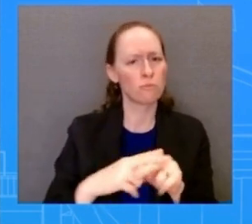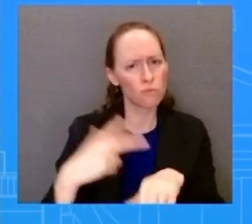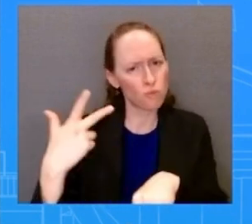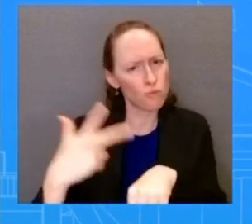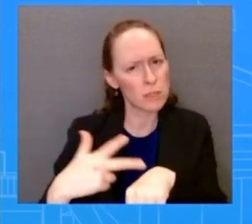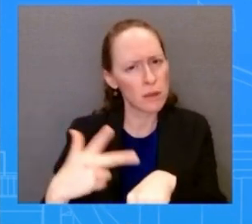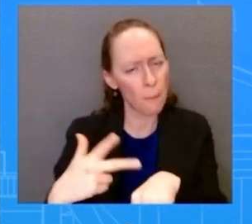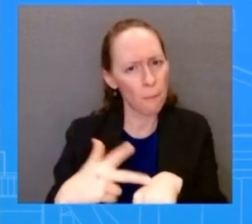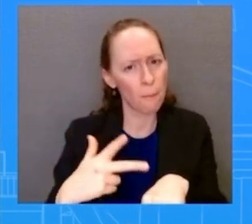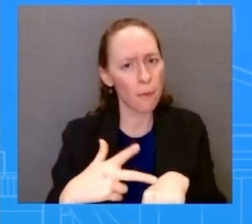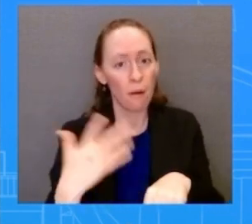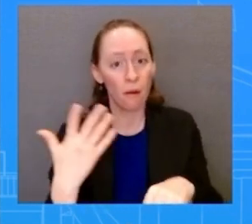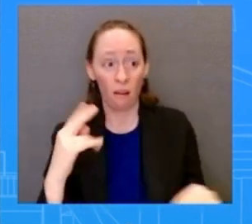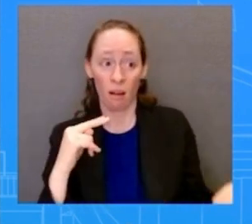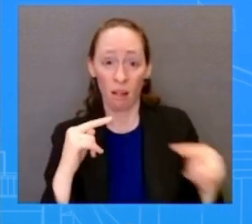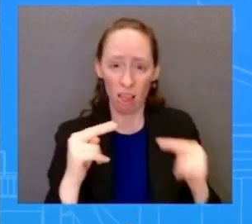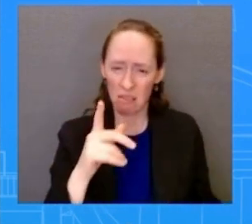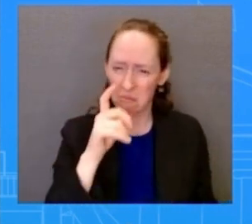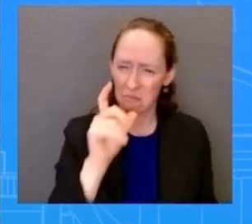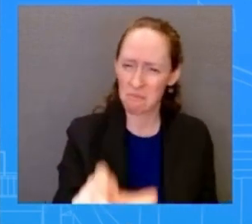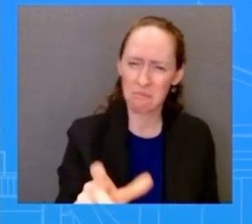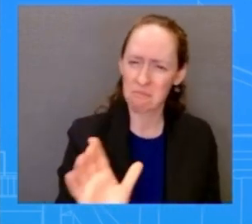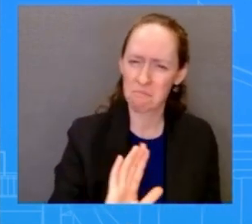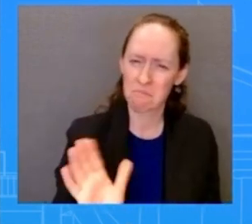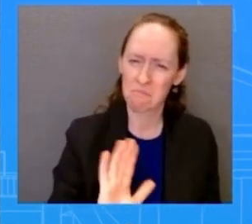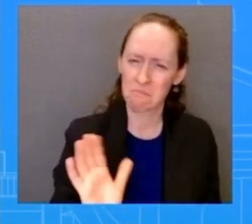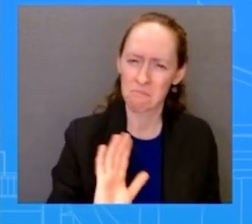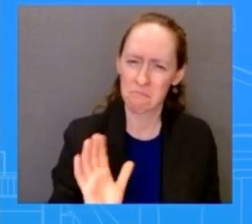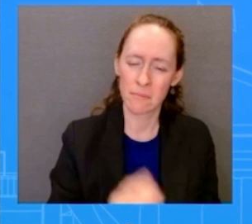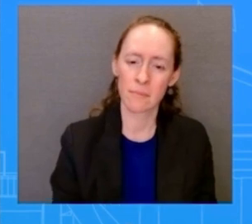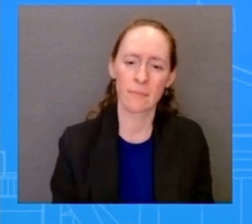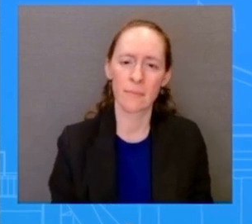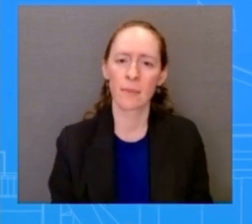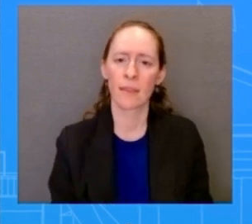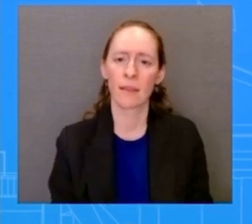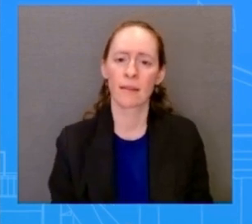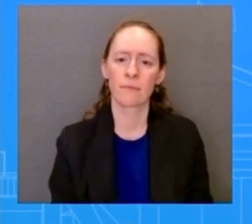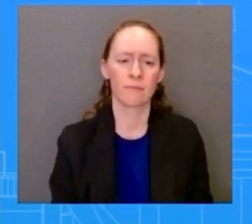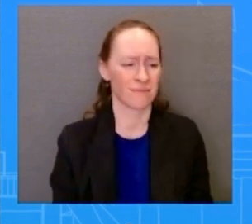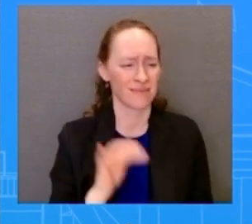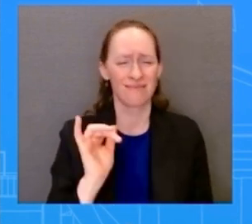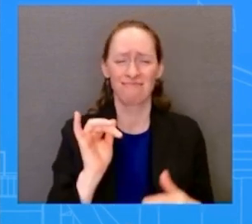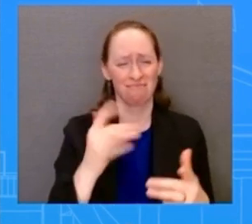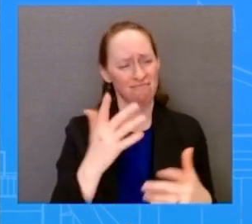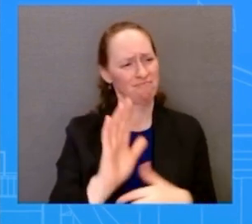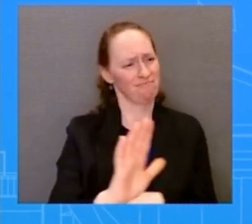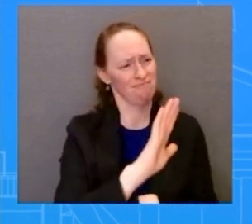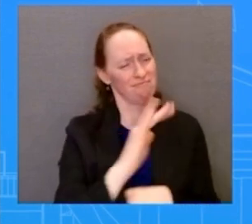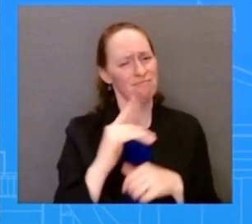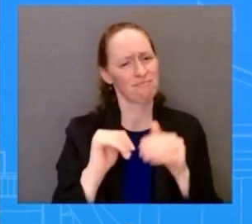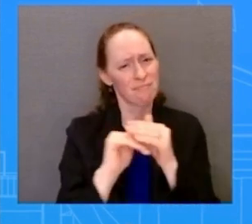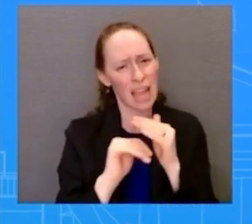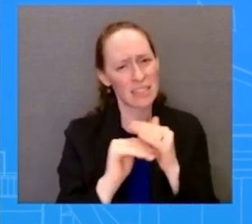It is the duty, the basic duty of Congress to get that done. And so